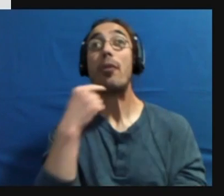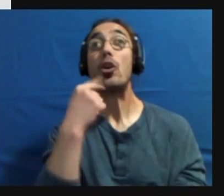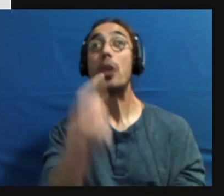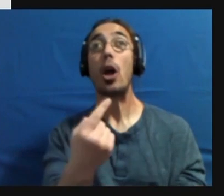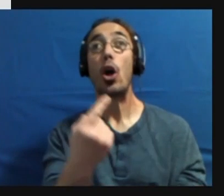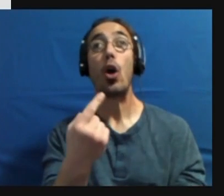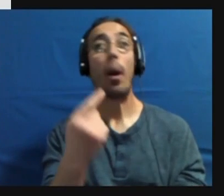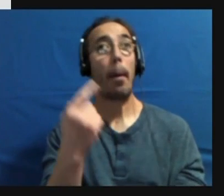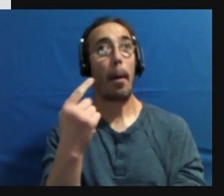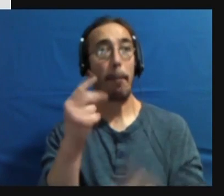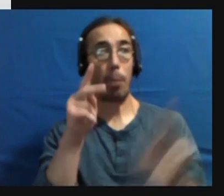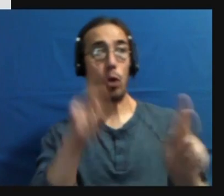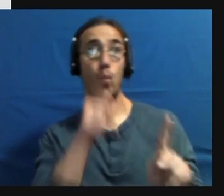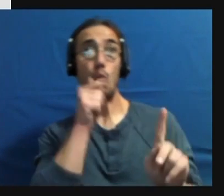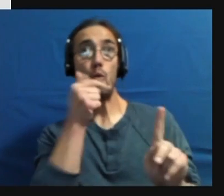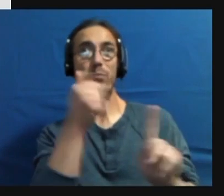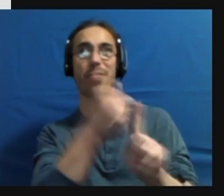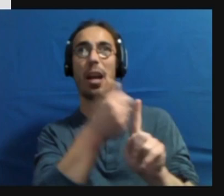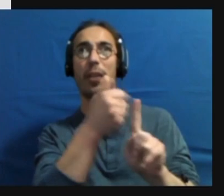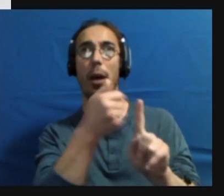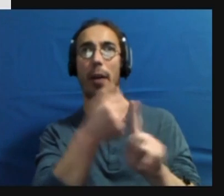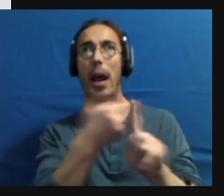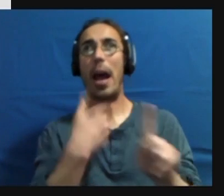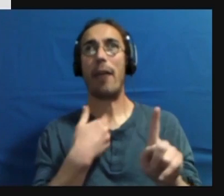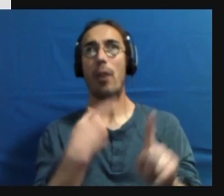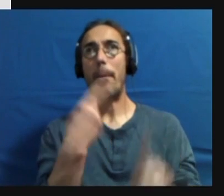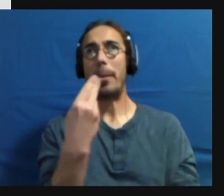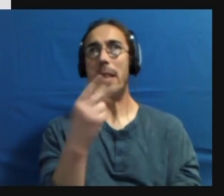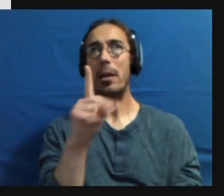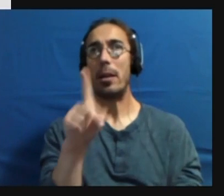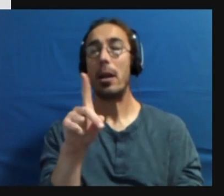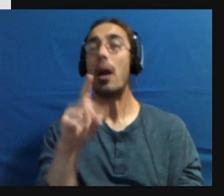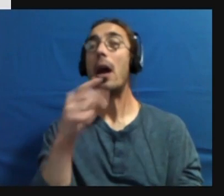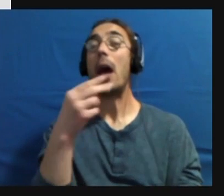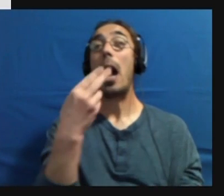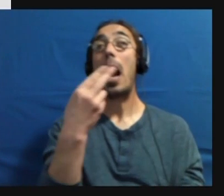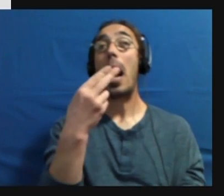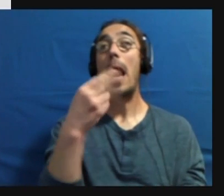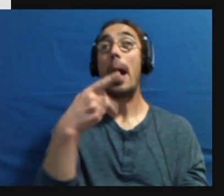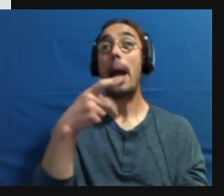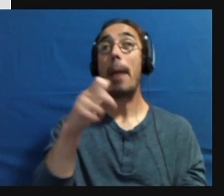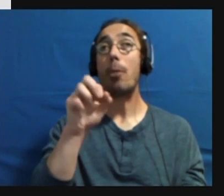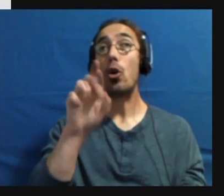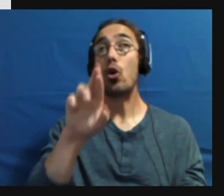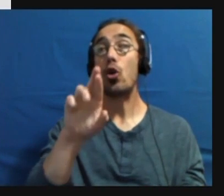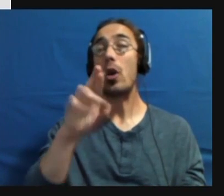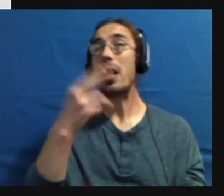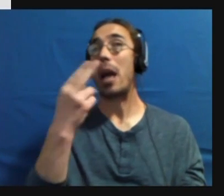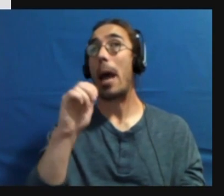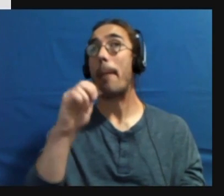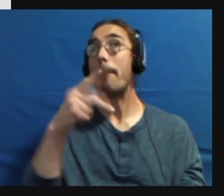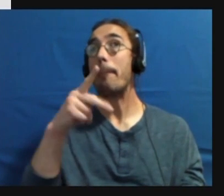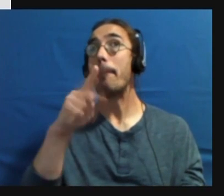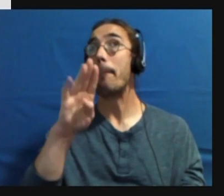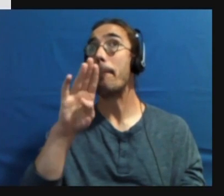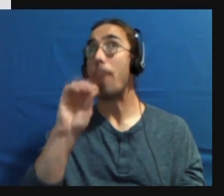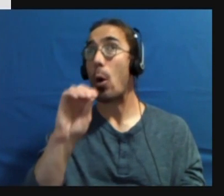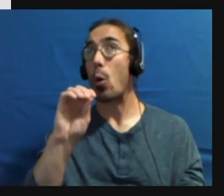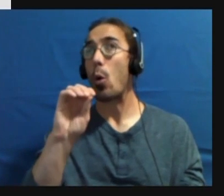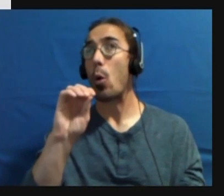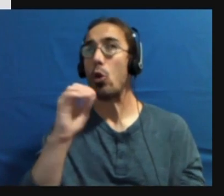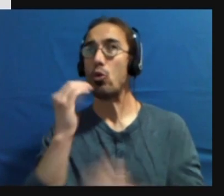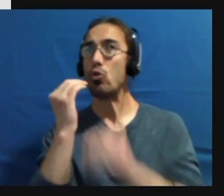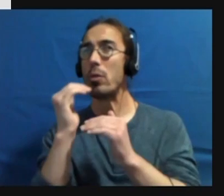PhD. And then hyper or hypo-reactive sensory input or unusual interest in sensory aspects of